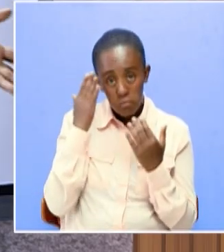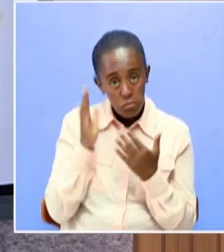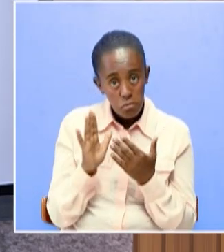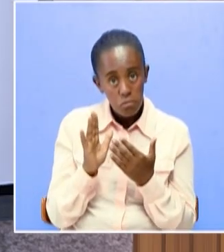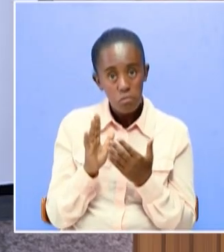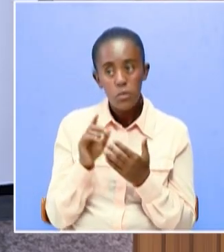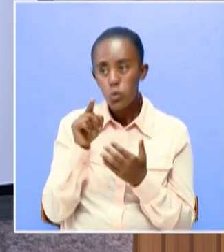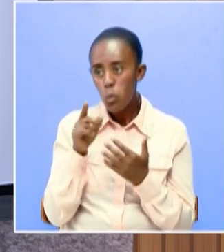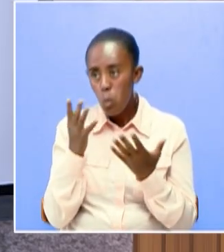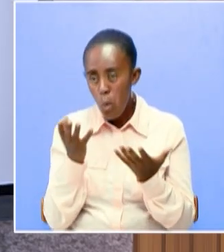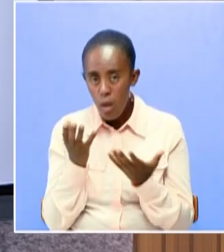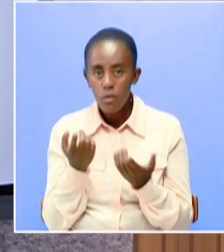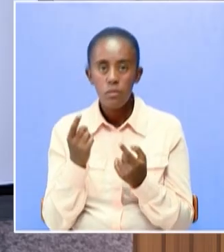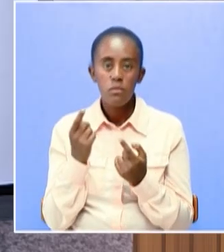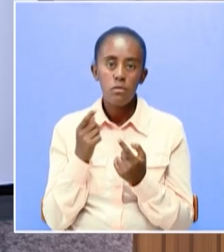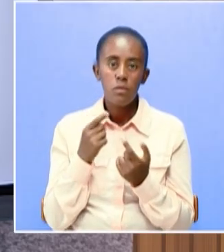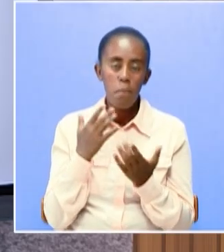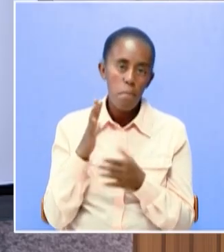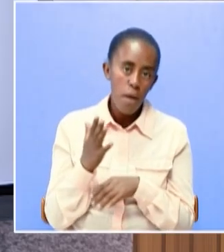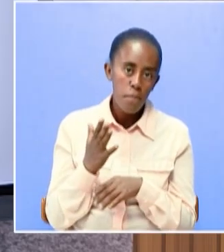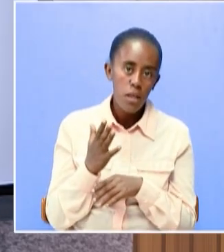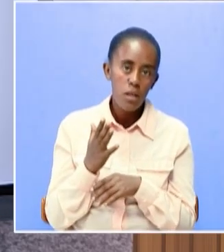here and you want to get maybe